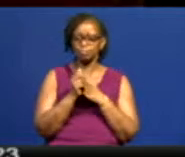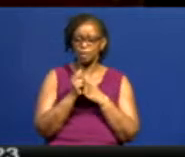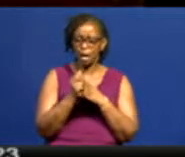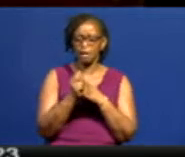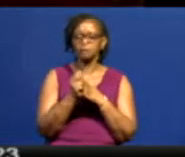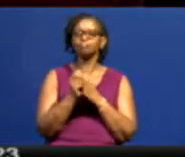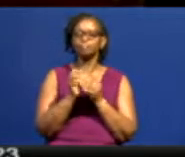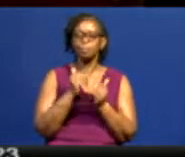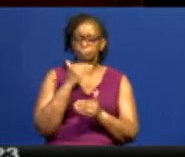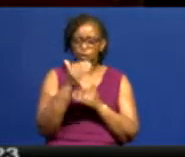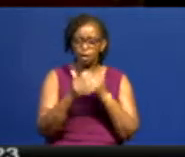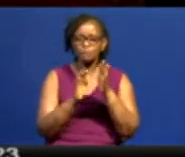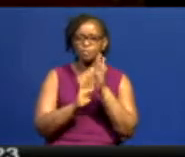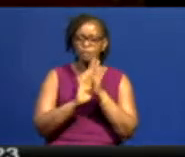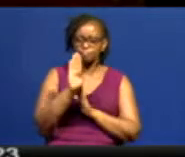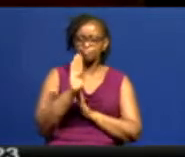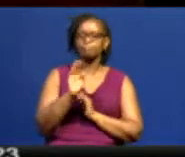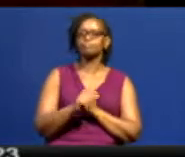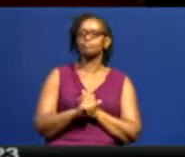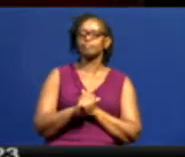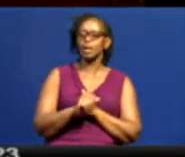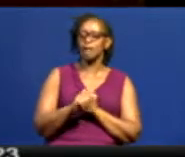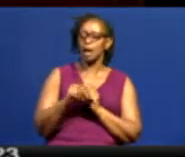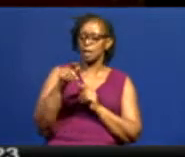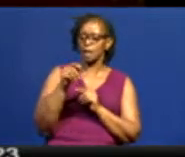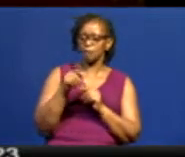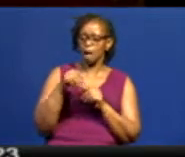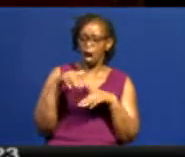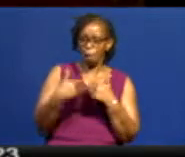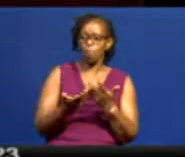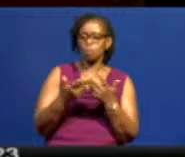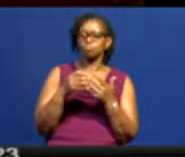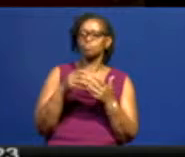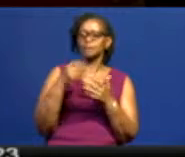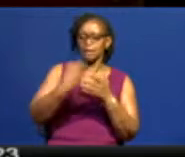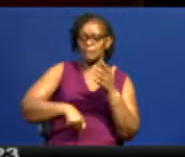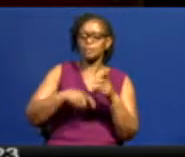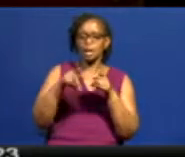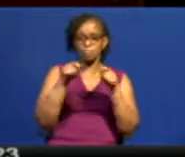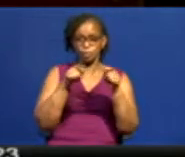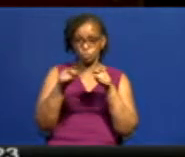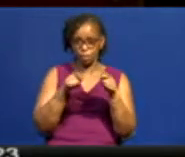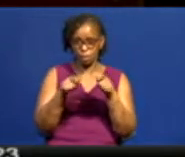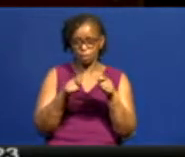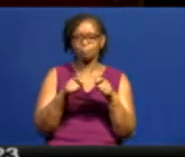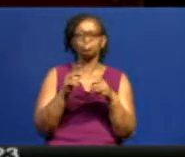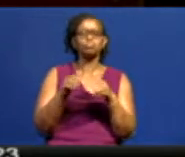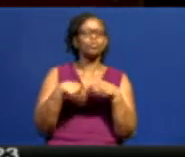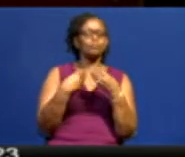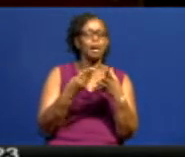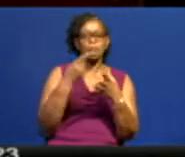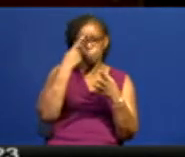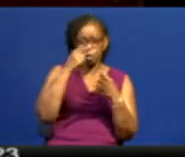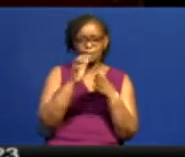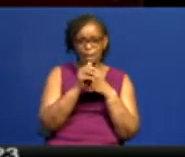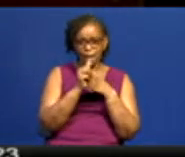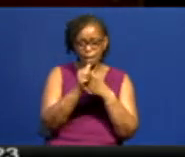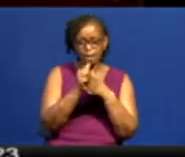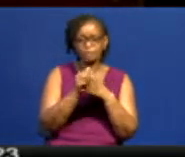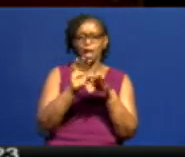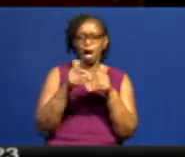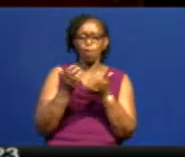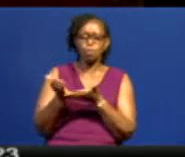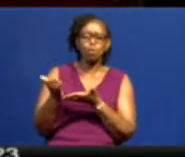development and administration of Kenya's tax system. The specific objectives include: 1, to offer policy guidance on the collection, enforcement, and administration of